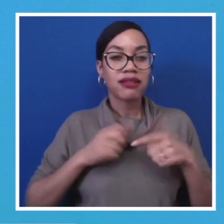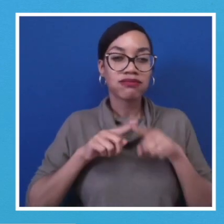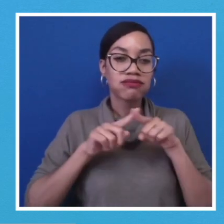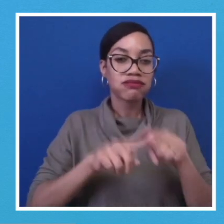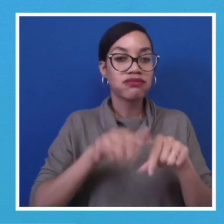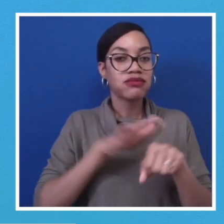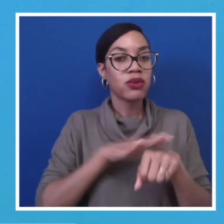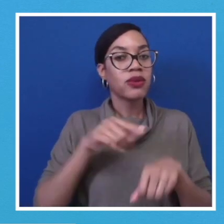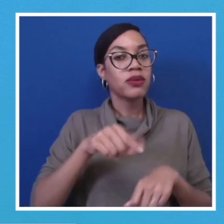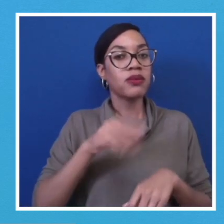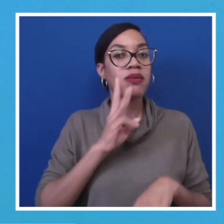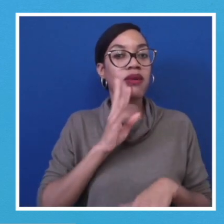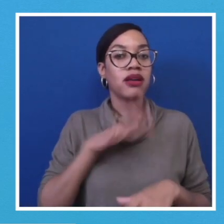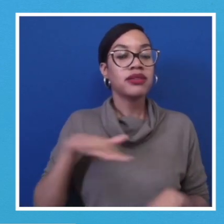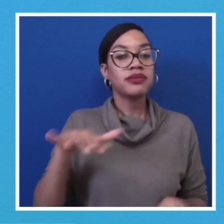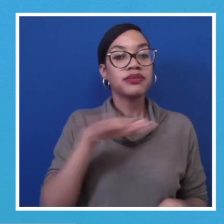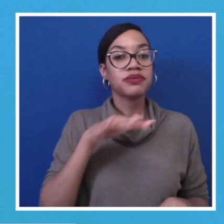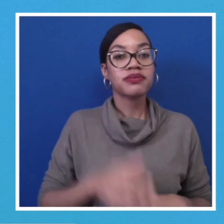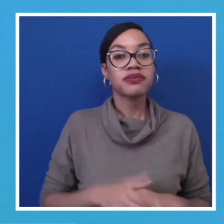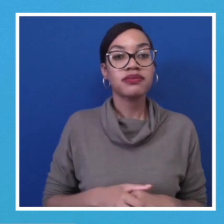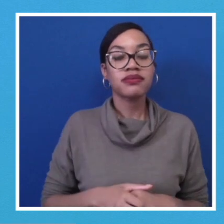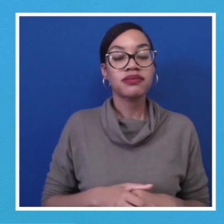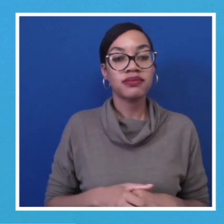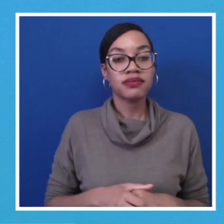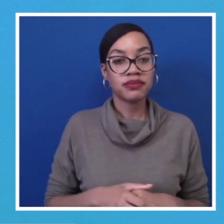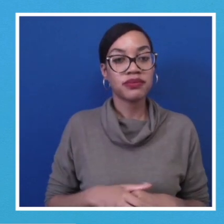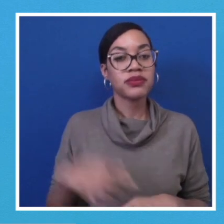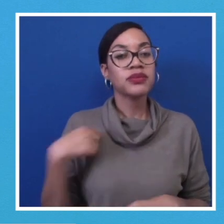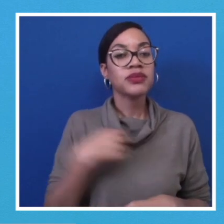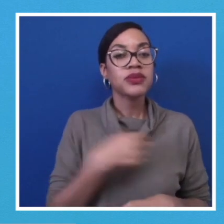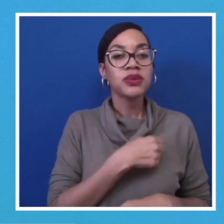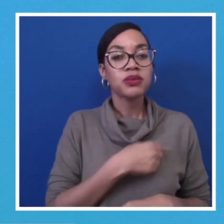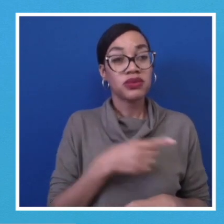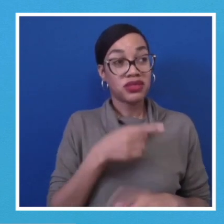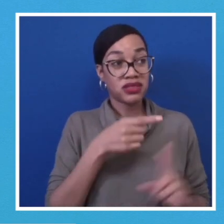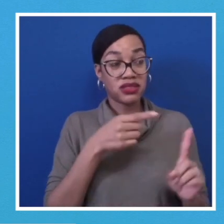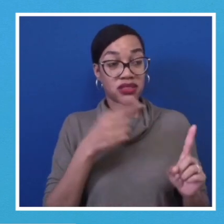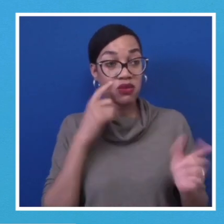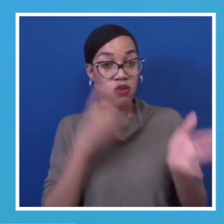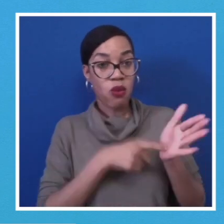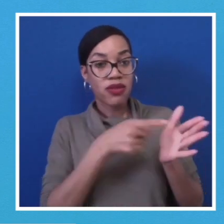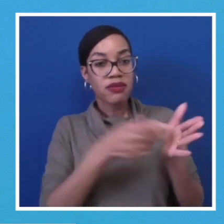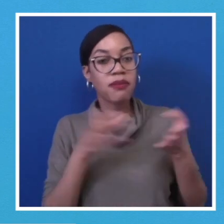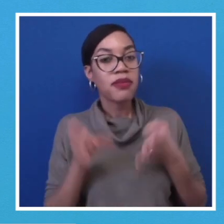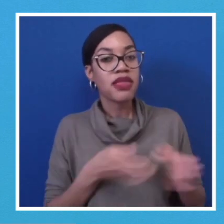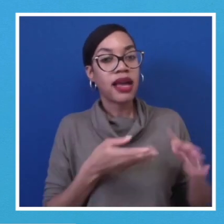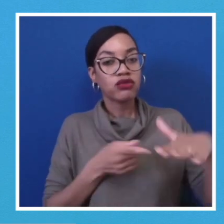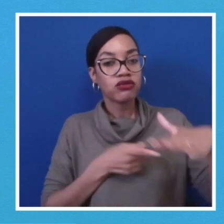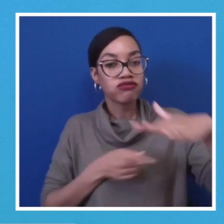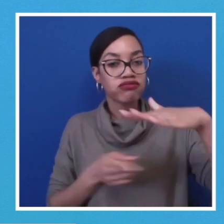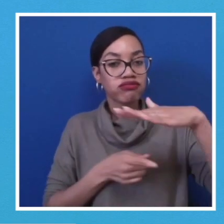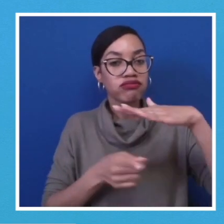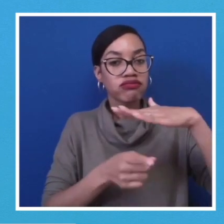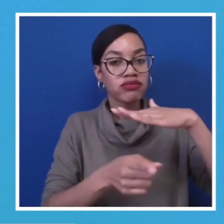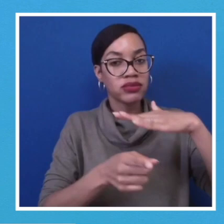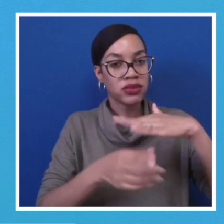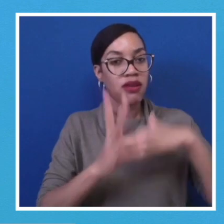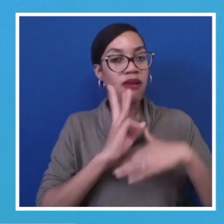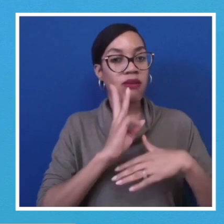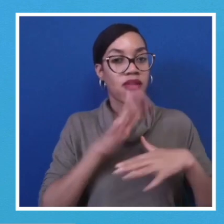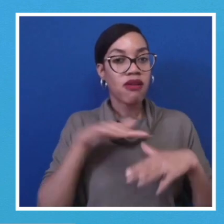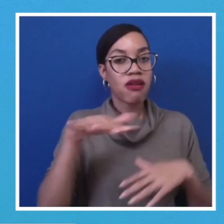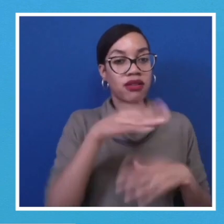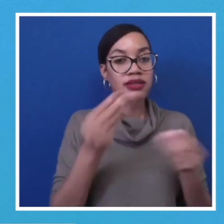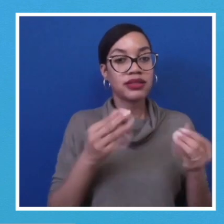to complete drilling to microtunnel under the Wazinkwah without the consent of the hereditary chiefs. RBC's